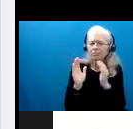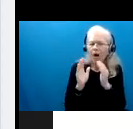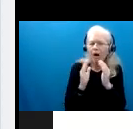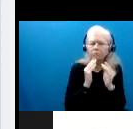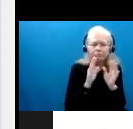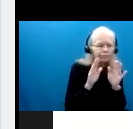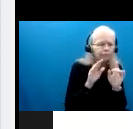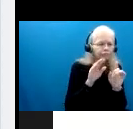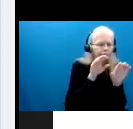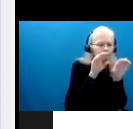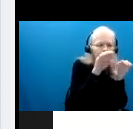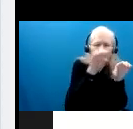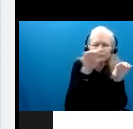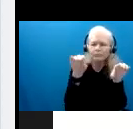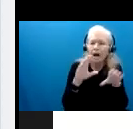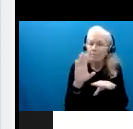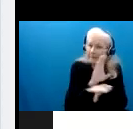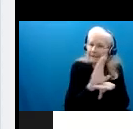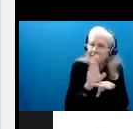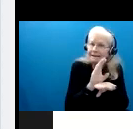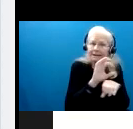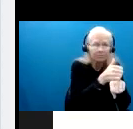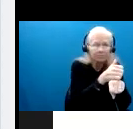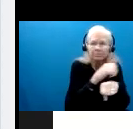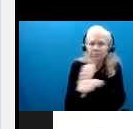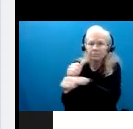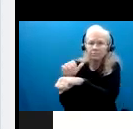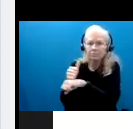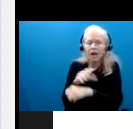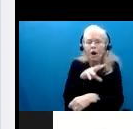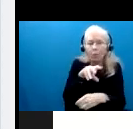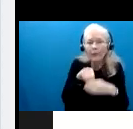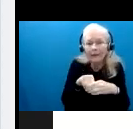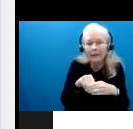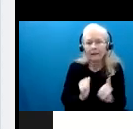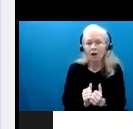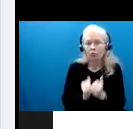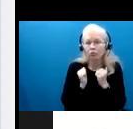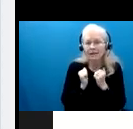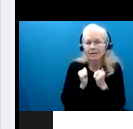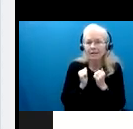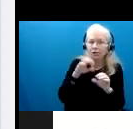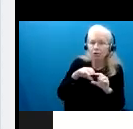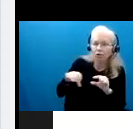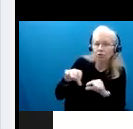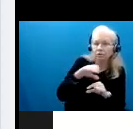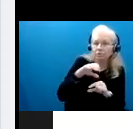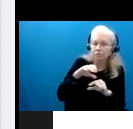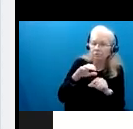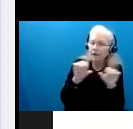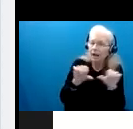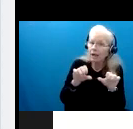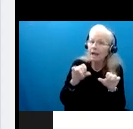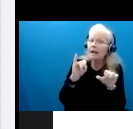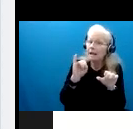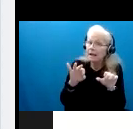development in residential areas. If this was part of an overall sub-area plan, then it would be